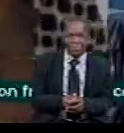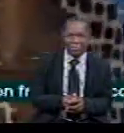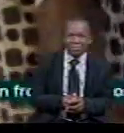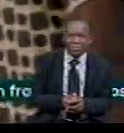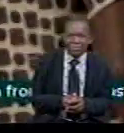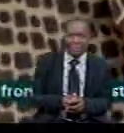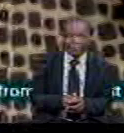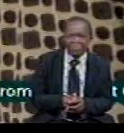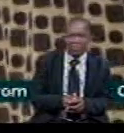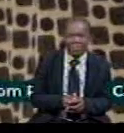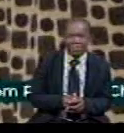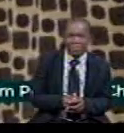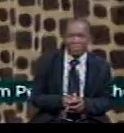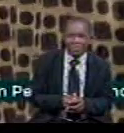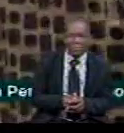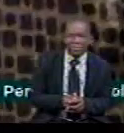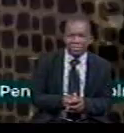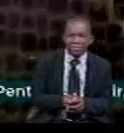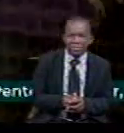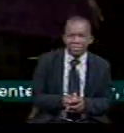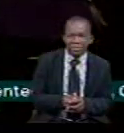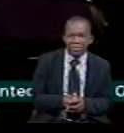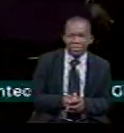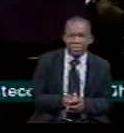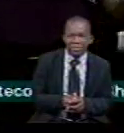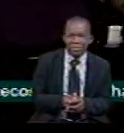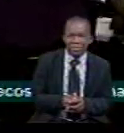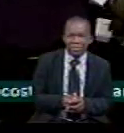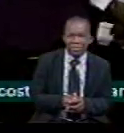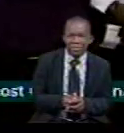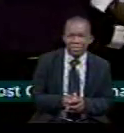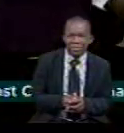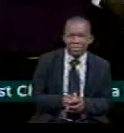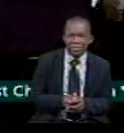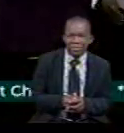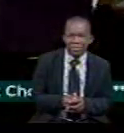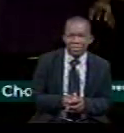Oh, my name.